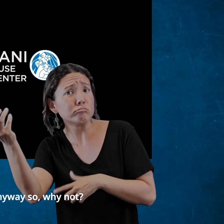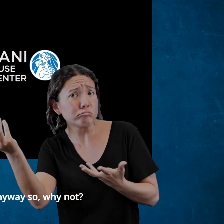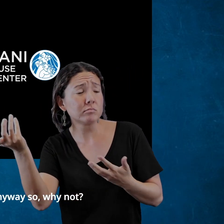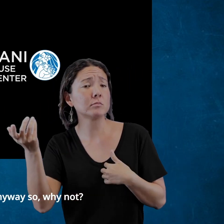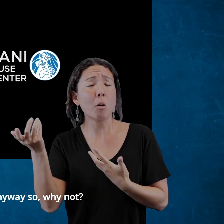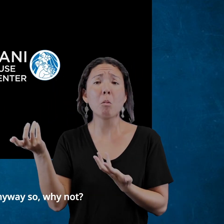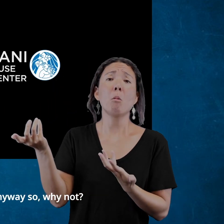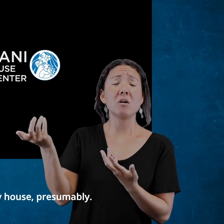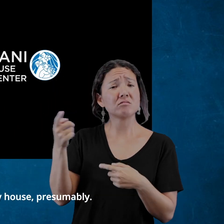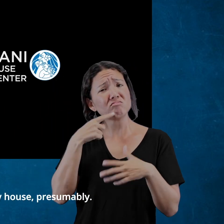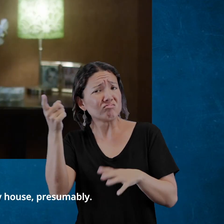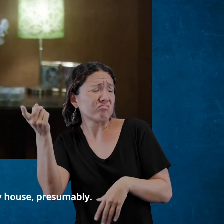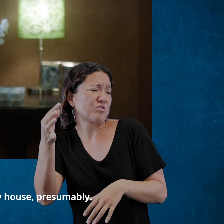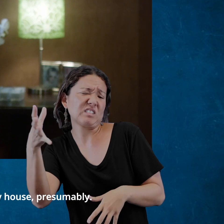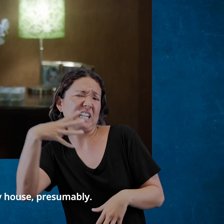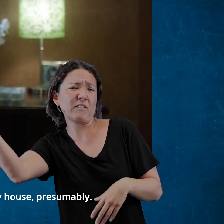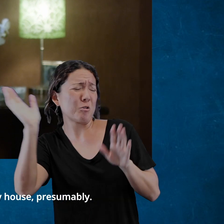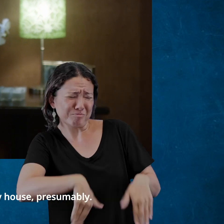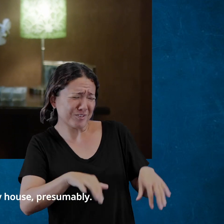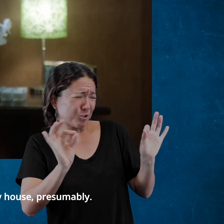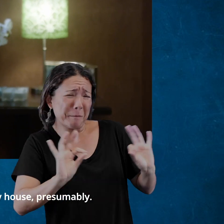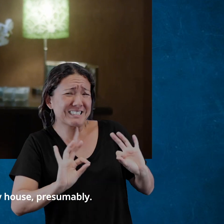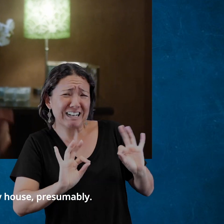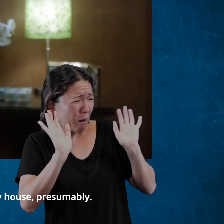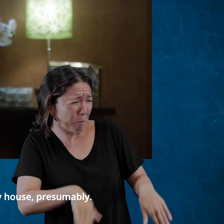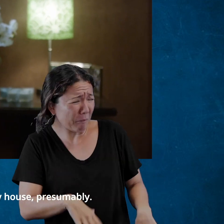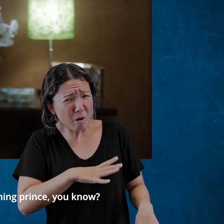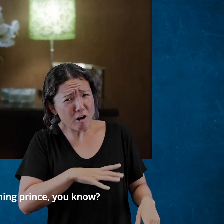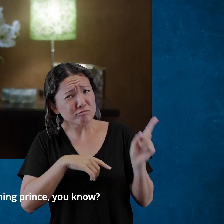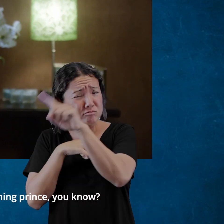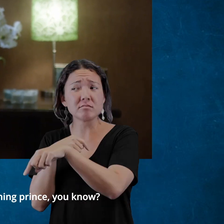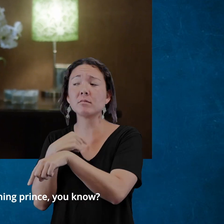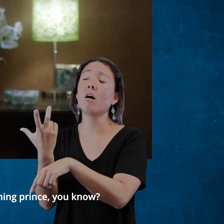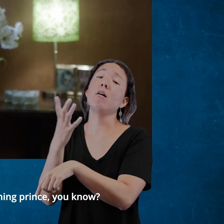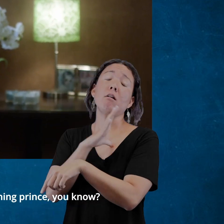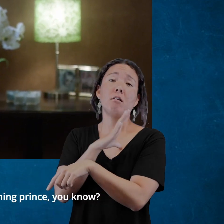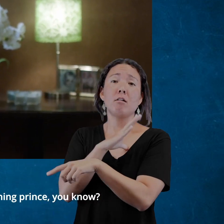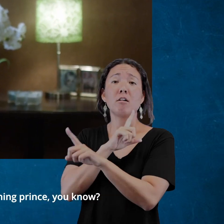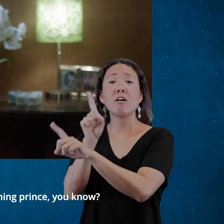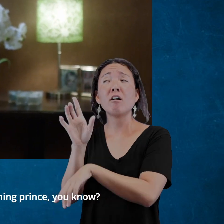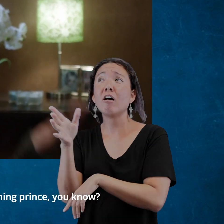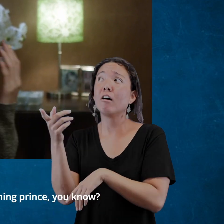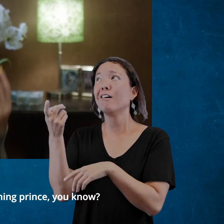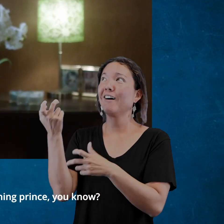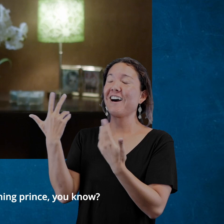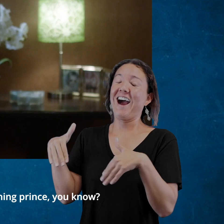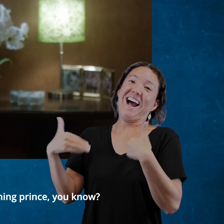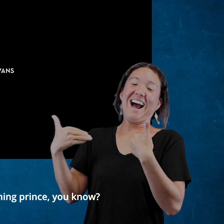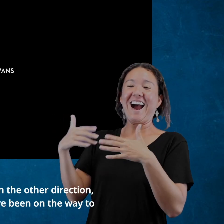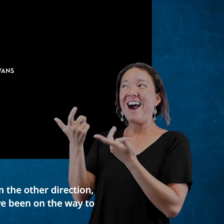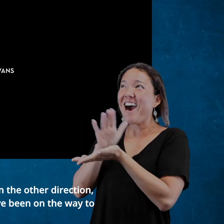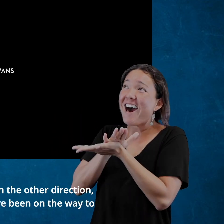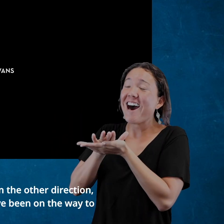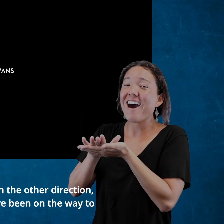out anyway, so why not? It's on the way towards my house, presumably, because he was just being that shining prince, you